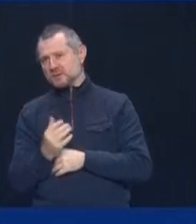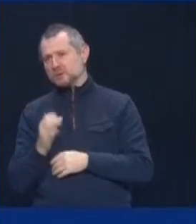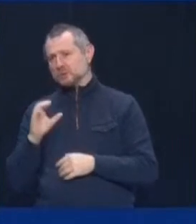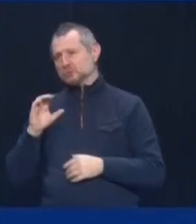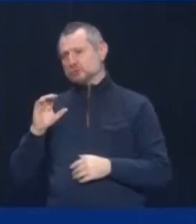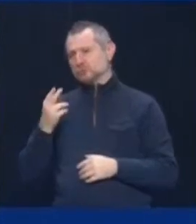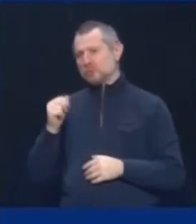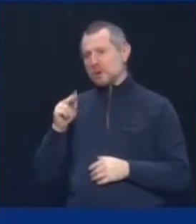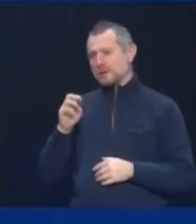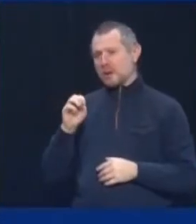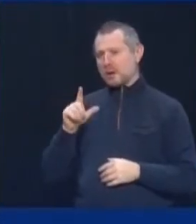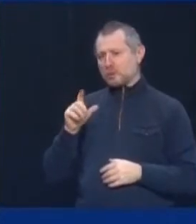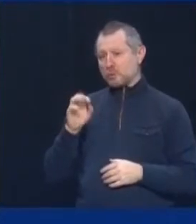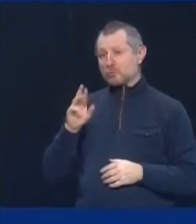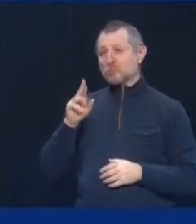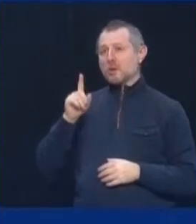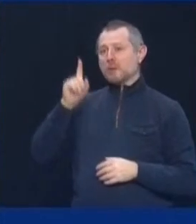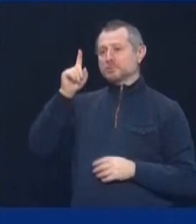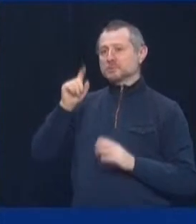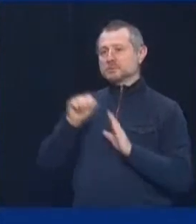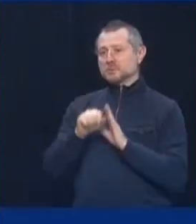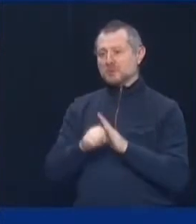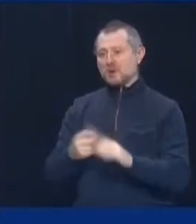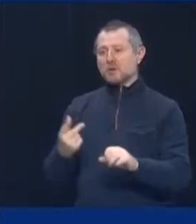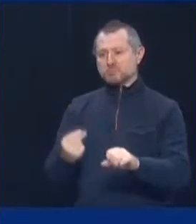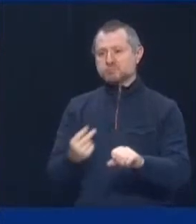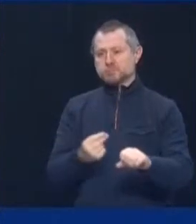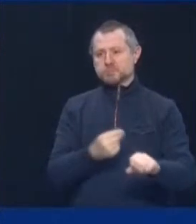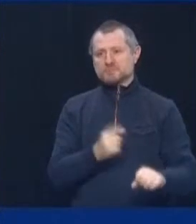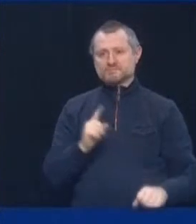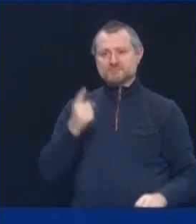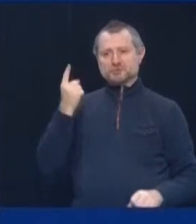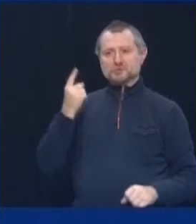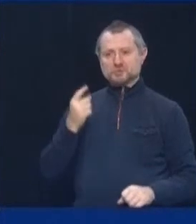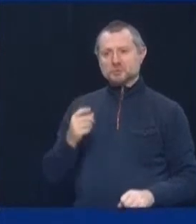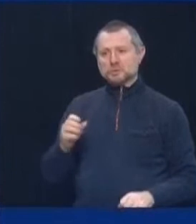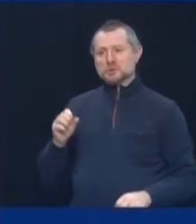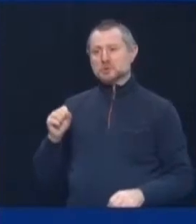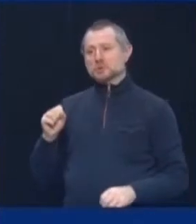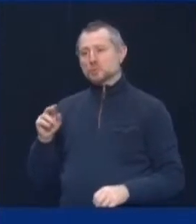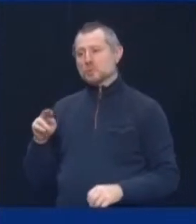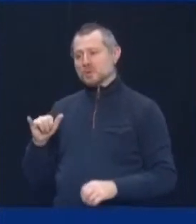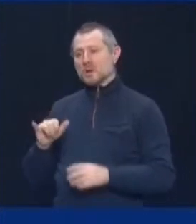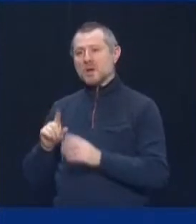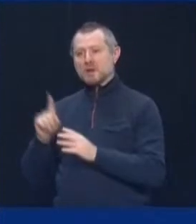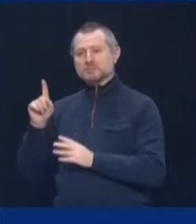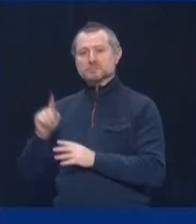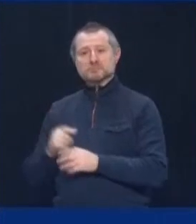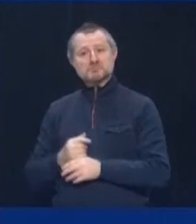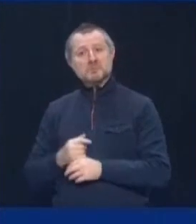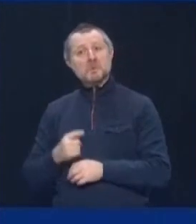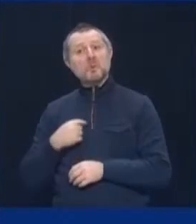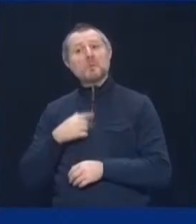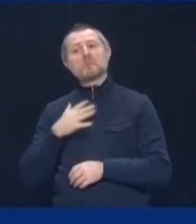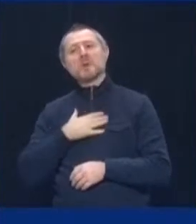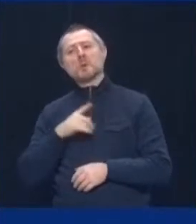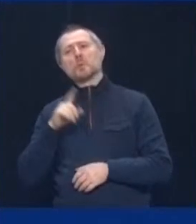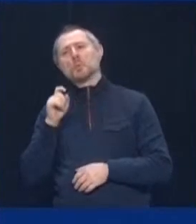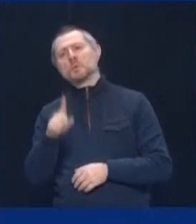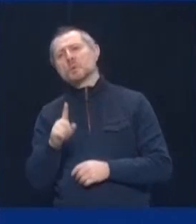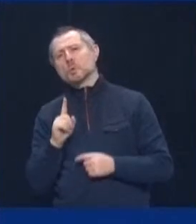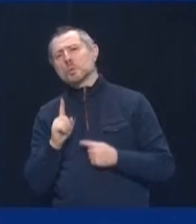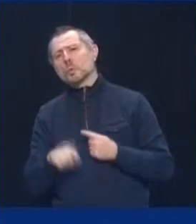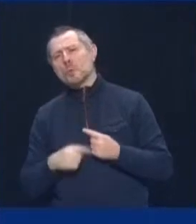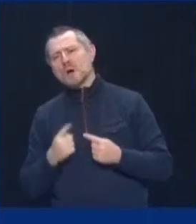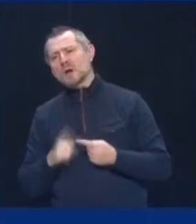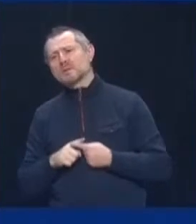first vaccines in Syracuse. My question is for the other hospitals. When can they expect shipments of vaccines? I know some